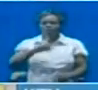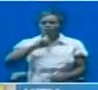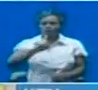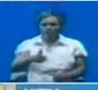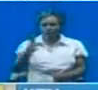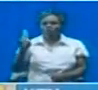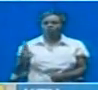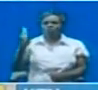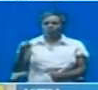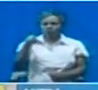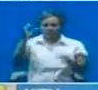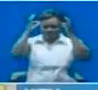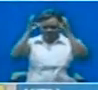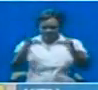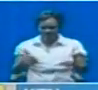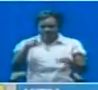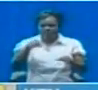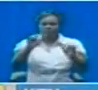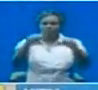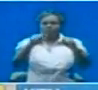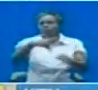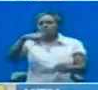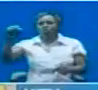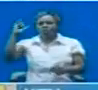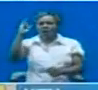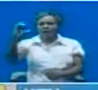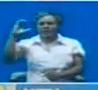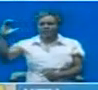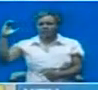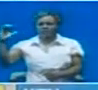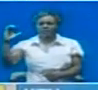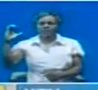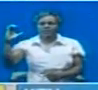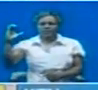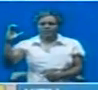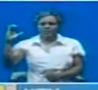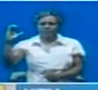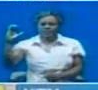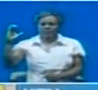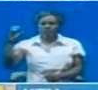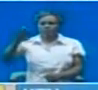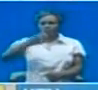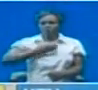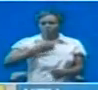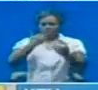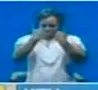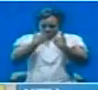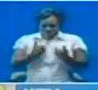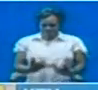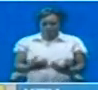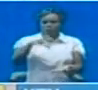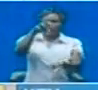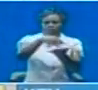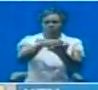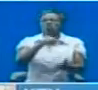the unprecedented move to enable him attend a status conference at the International Criminal Court in his own personal capacity